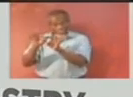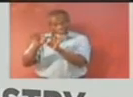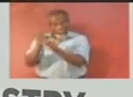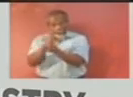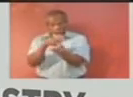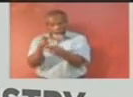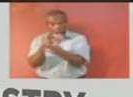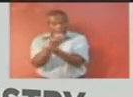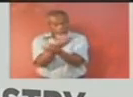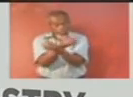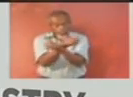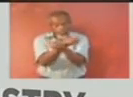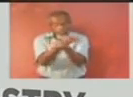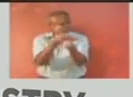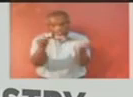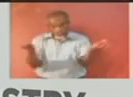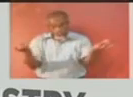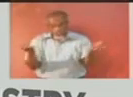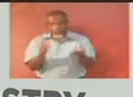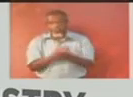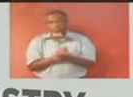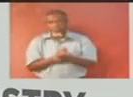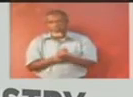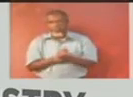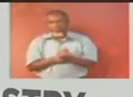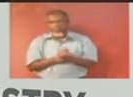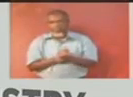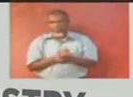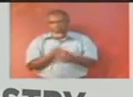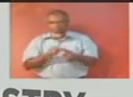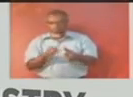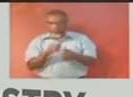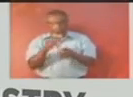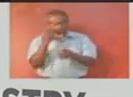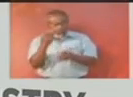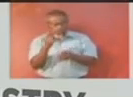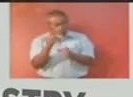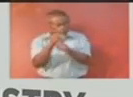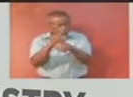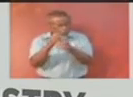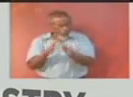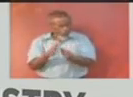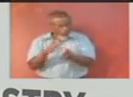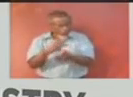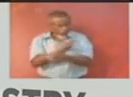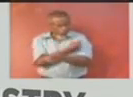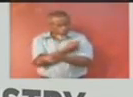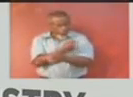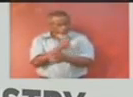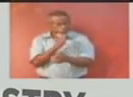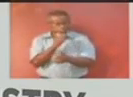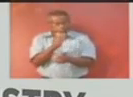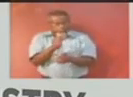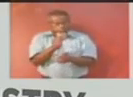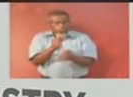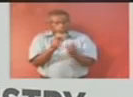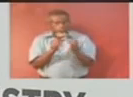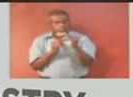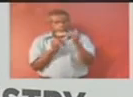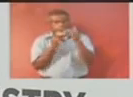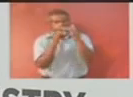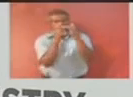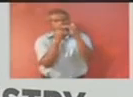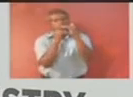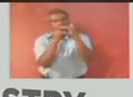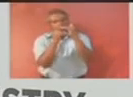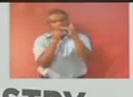manufacturers themselves have not been supplying the amount of vaccines that they once promised. We see what happened with AstraZeneca